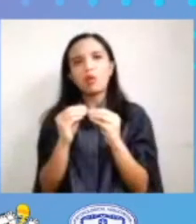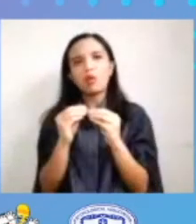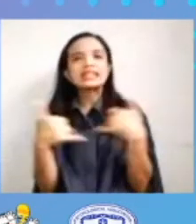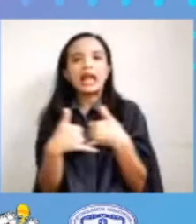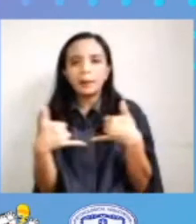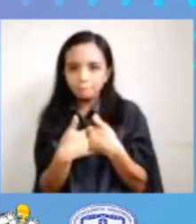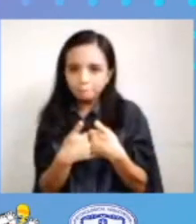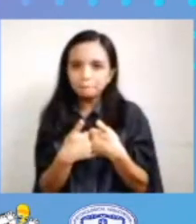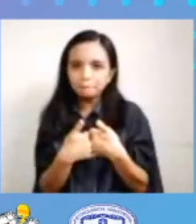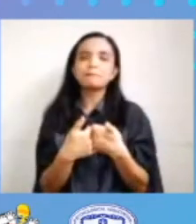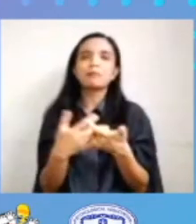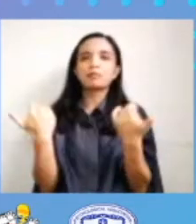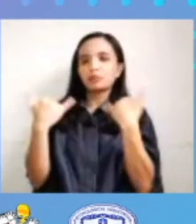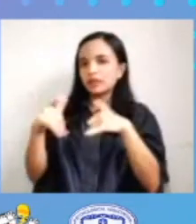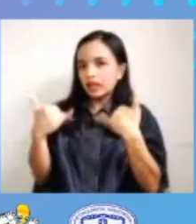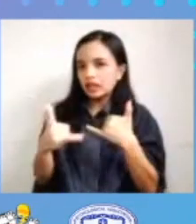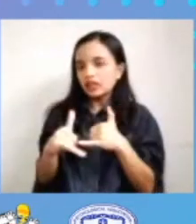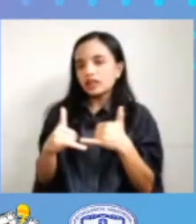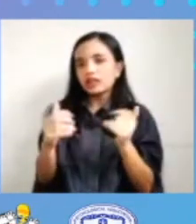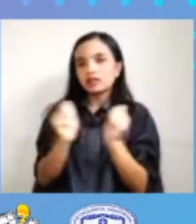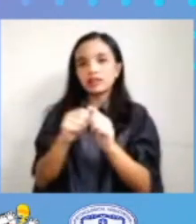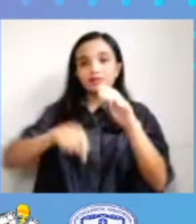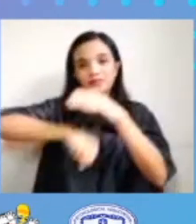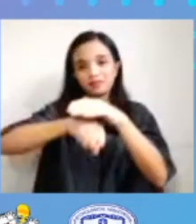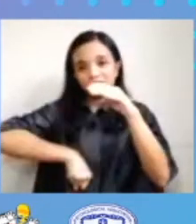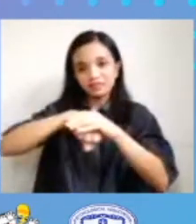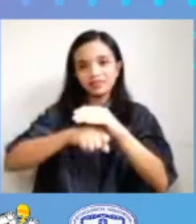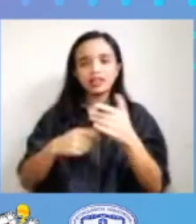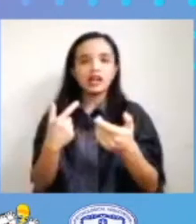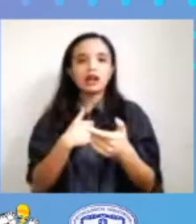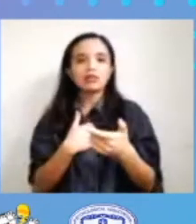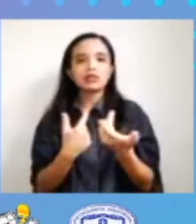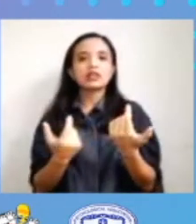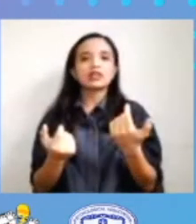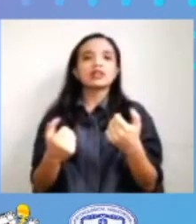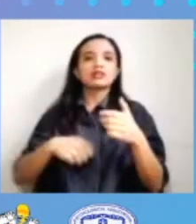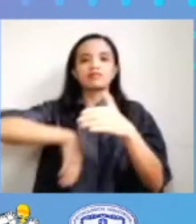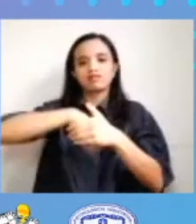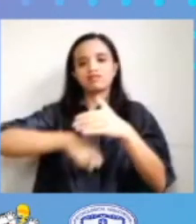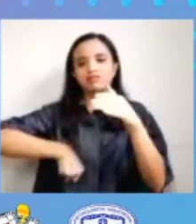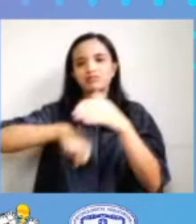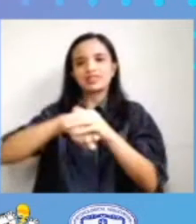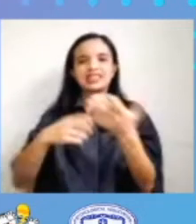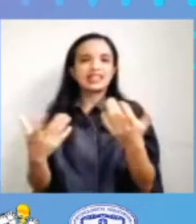also the Zumba dance that I made for the kids was more of like